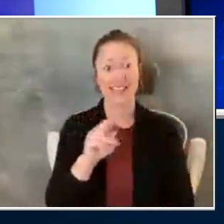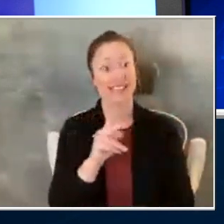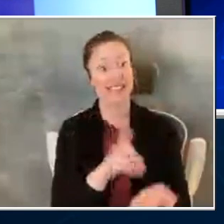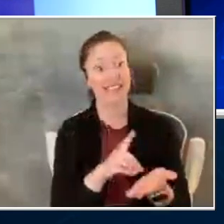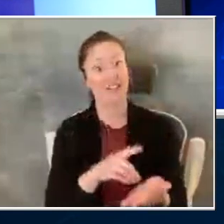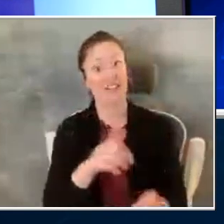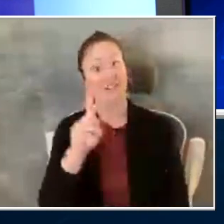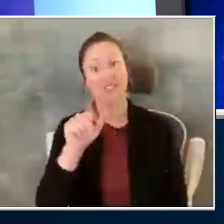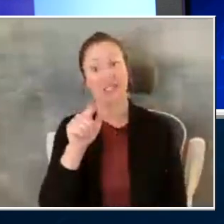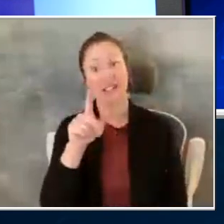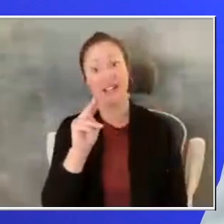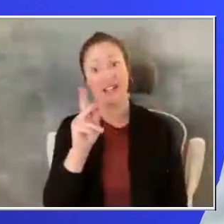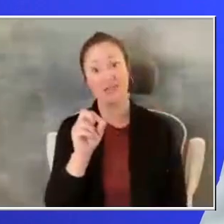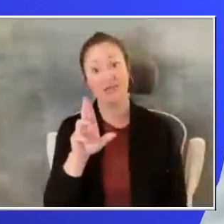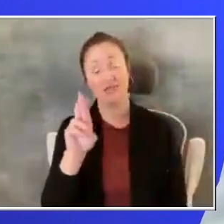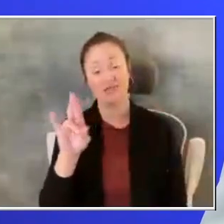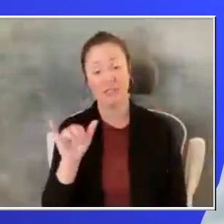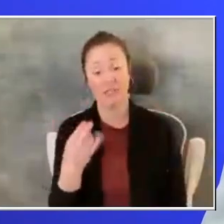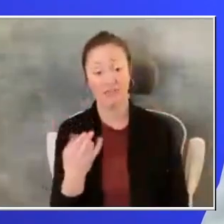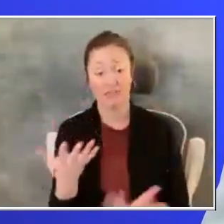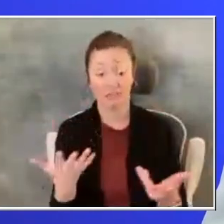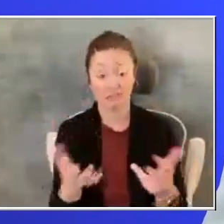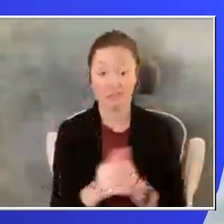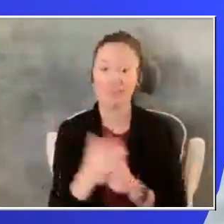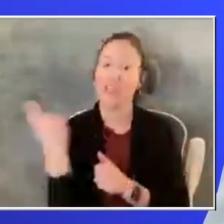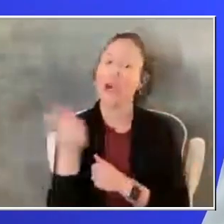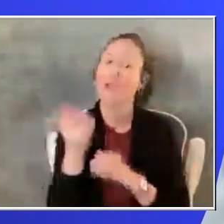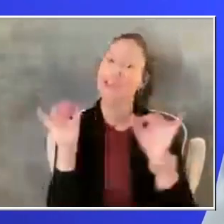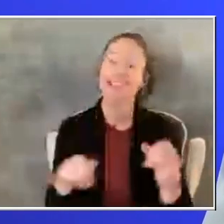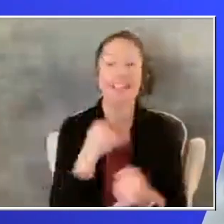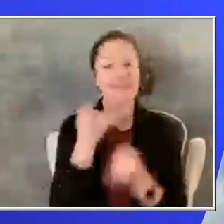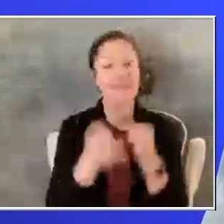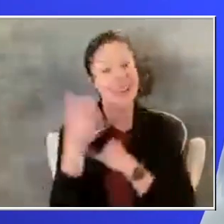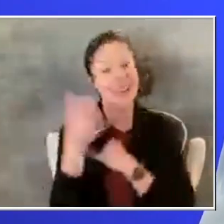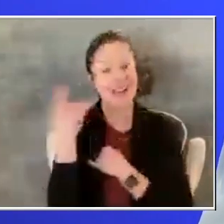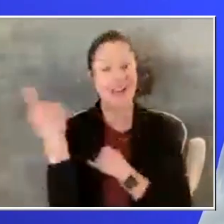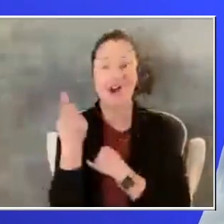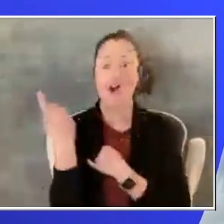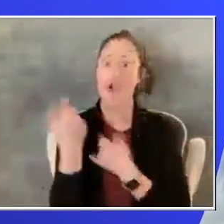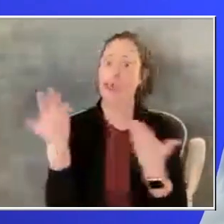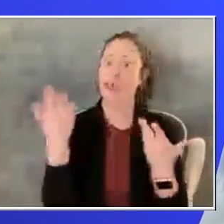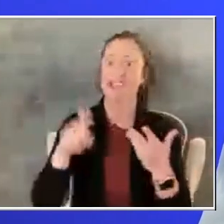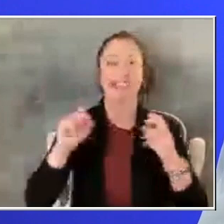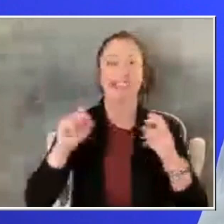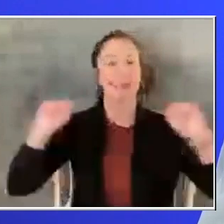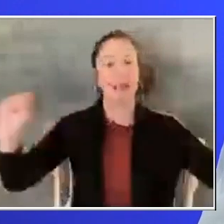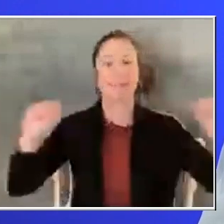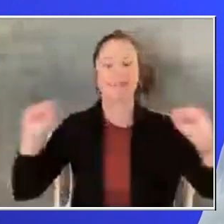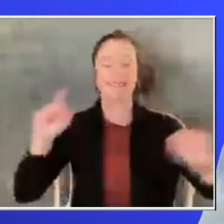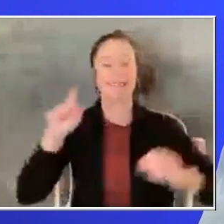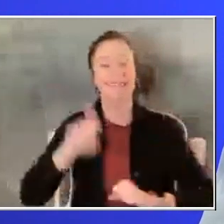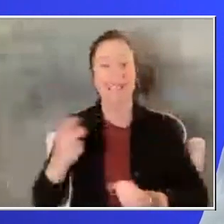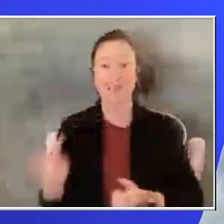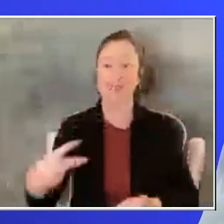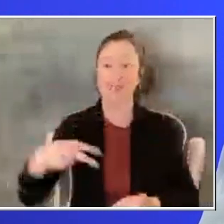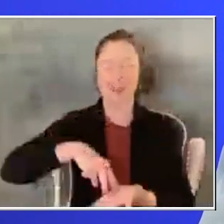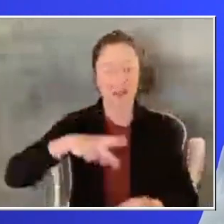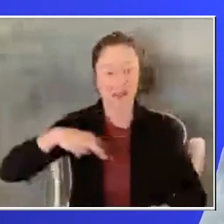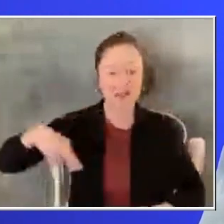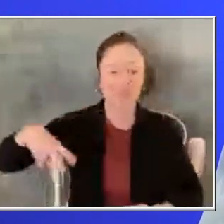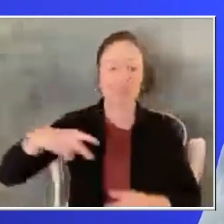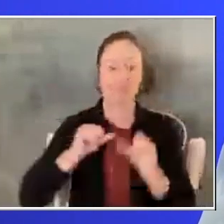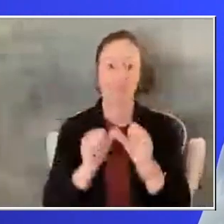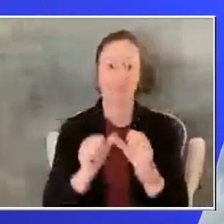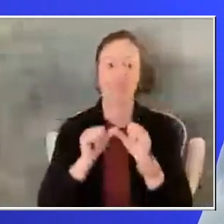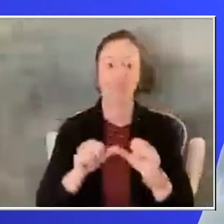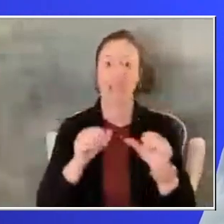the takeaway today? I mean, I think I always have the same takeaway. We all need to move and groove. I love it. We need to get up and get moving and stay moving, and part